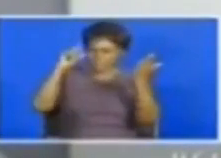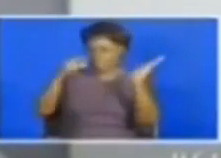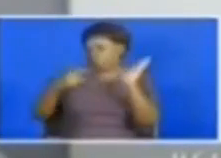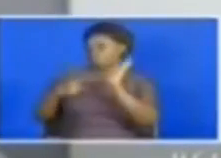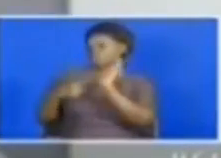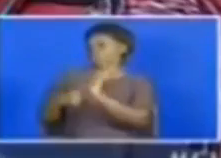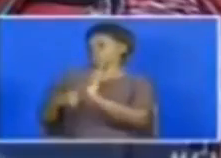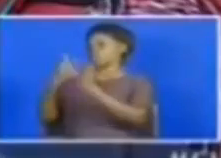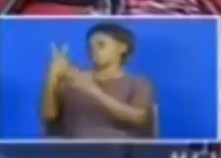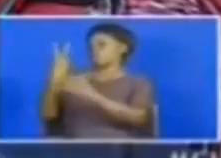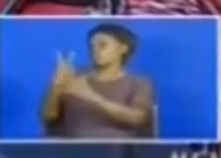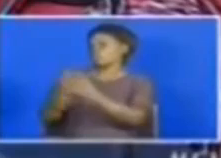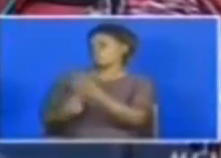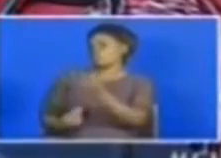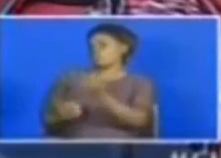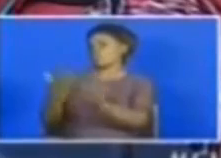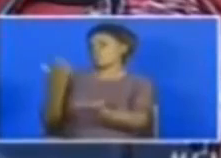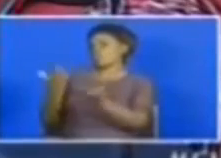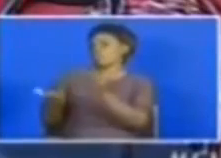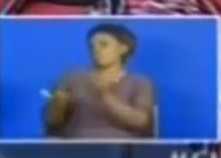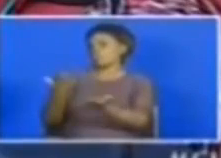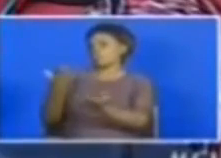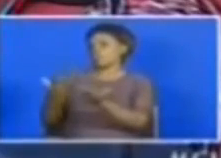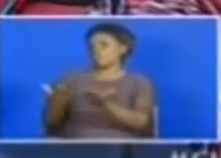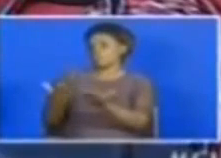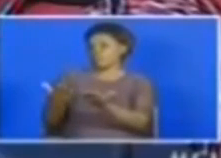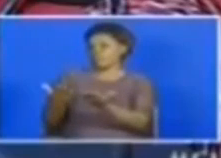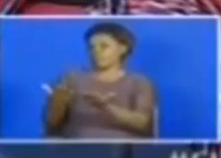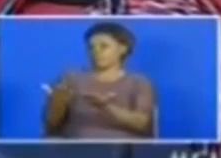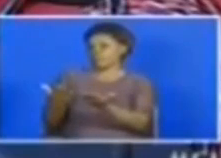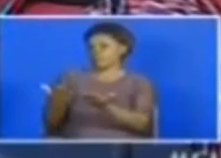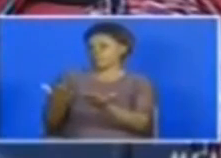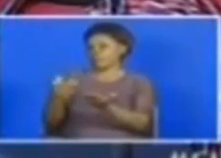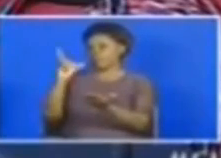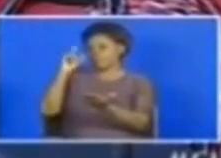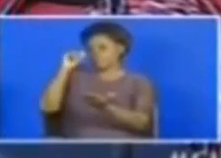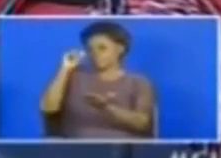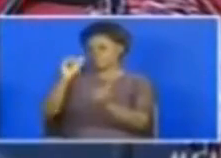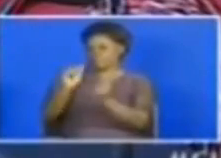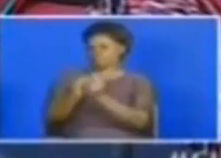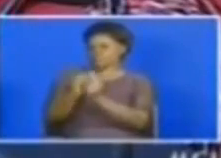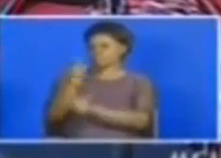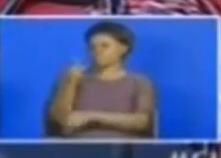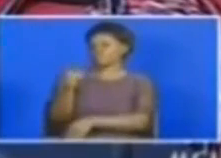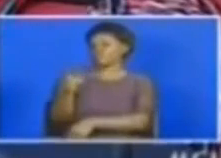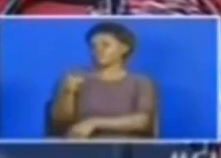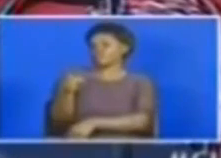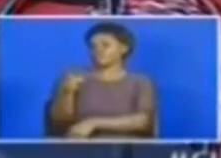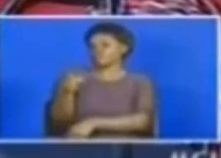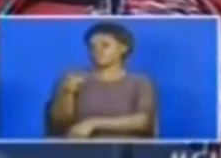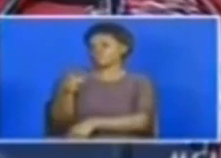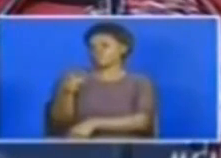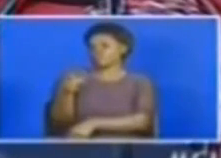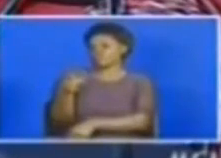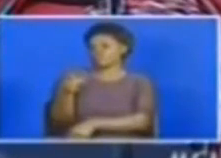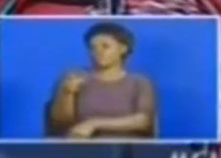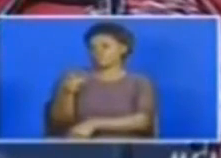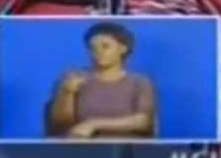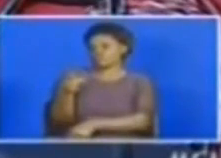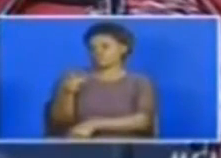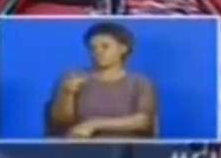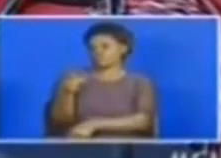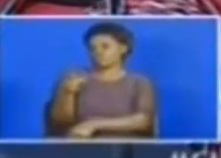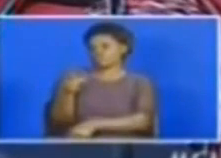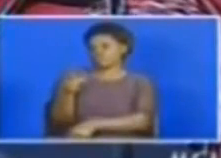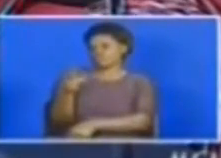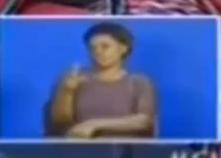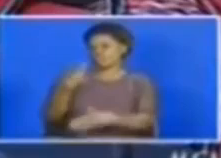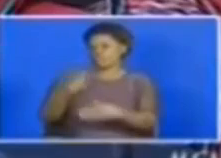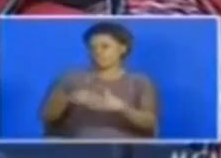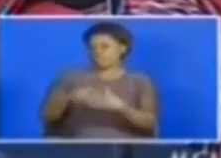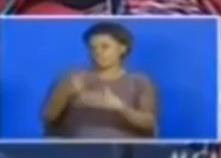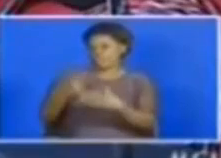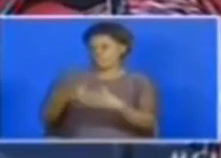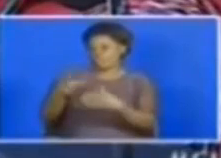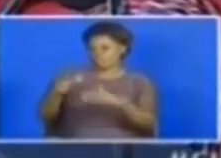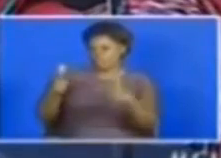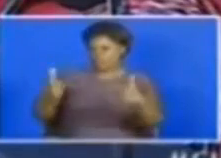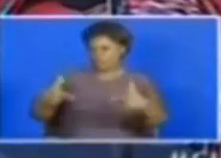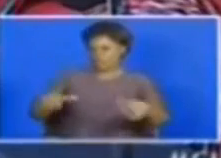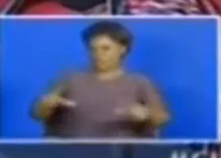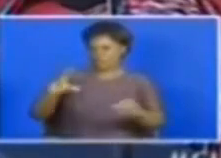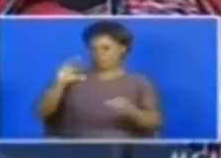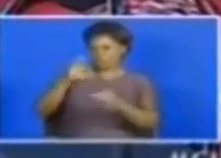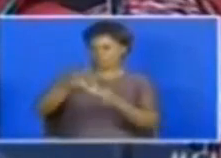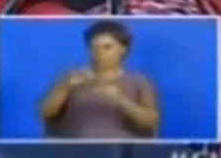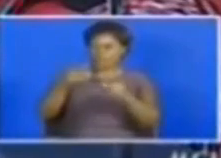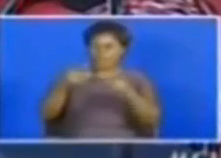show the picture. Then we can compare. The clerk will compare the picture with what they have and what they have here, and then you'll be allowed to